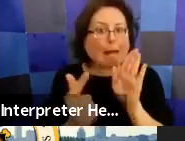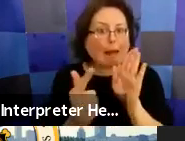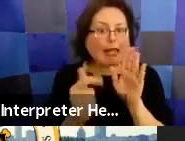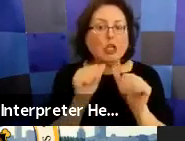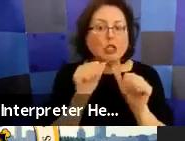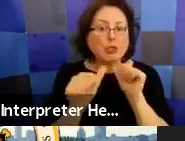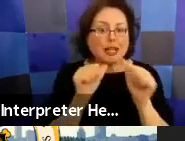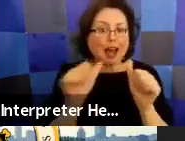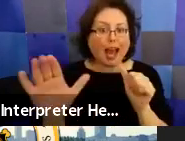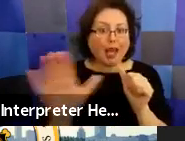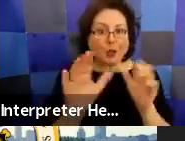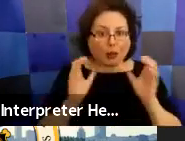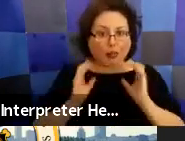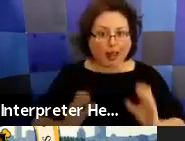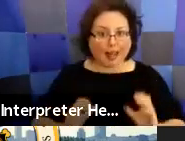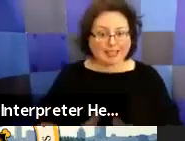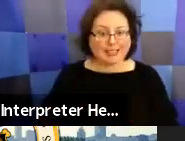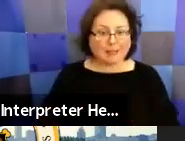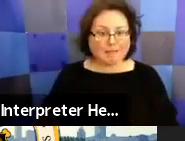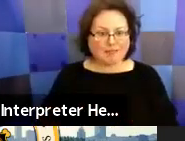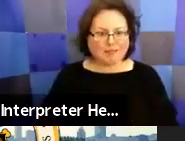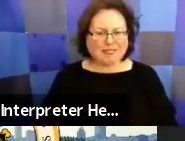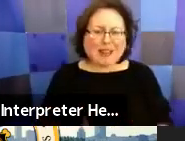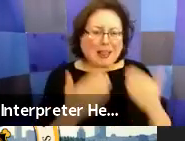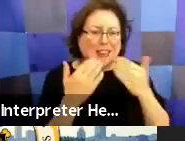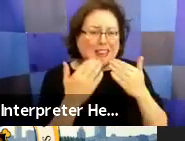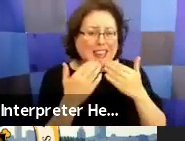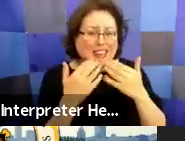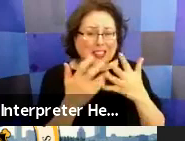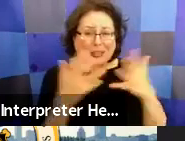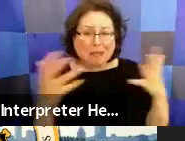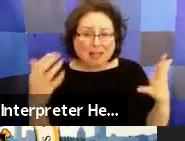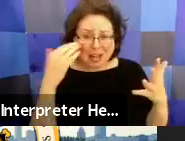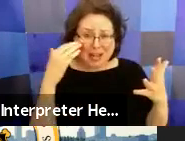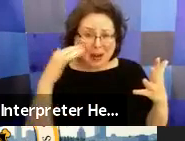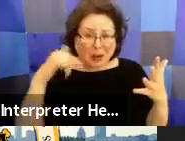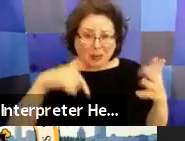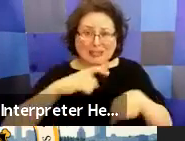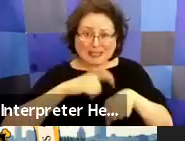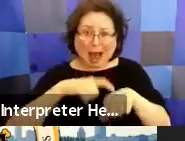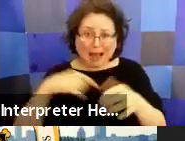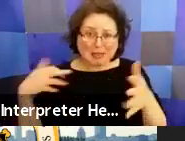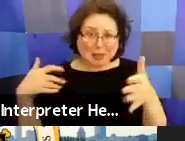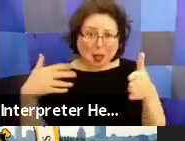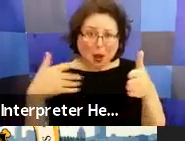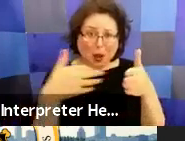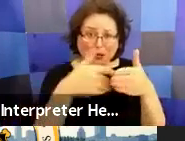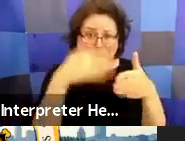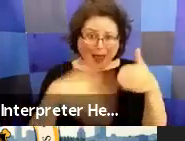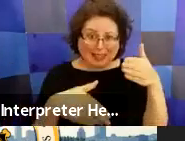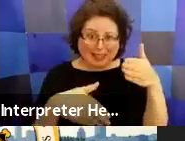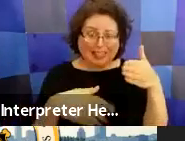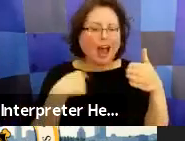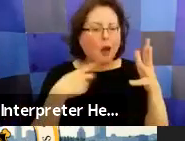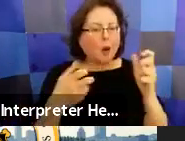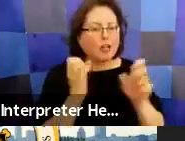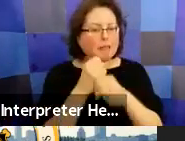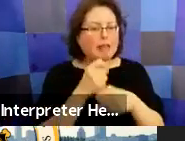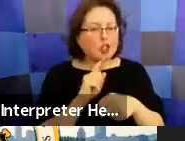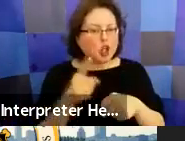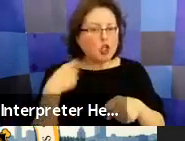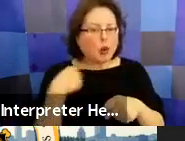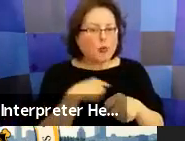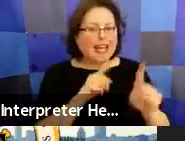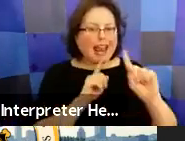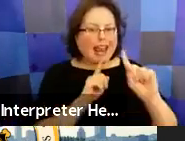Yeah, thanks so much. I know we're just about at the end of our time. I wanted to make sure we answer this question though, because I think it's a really good question.